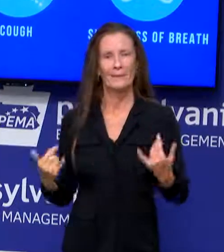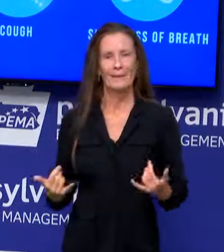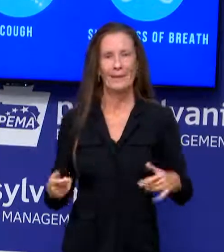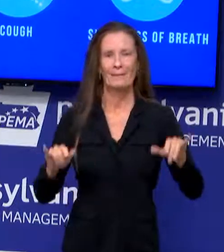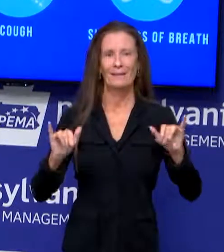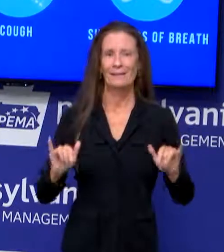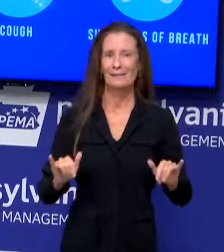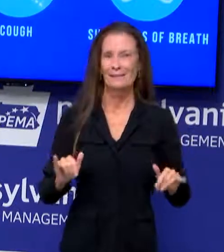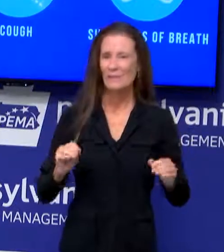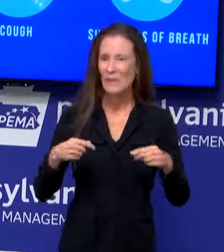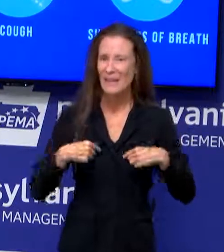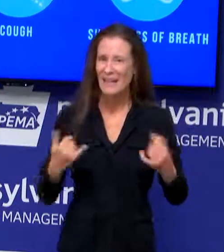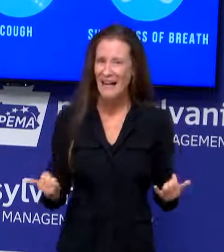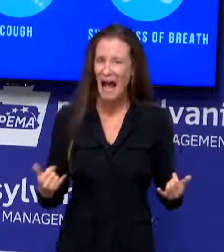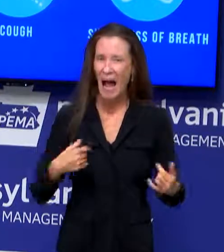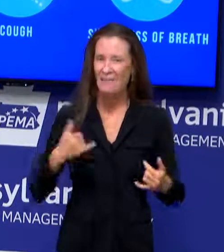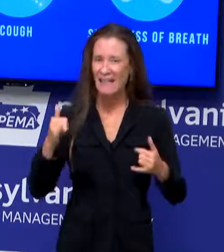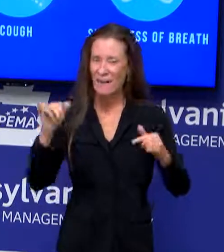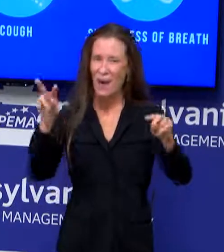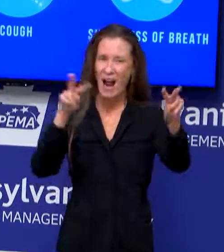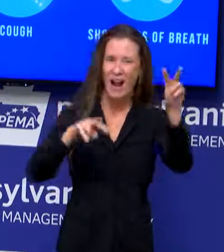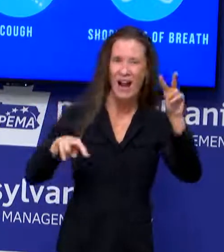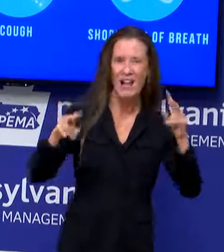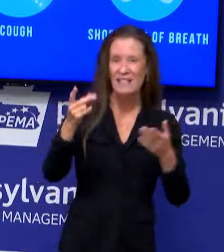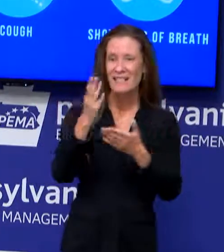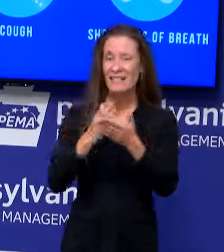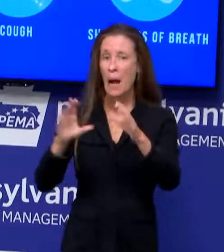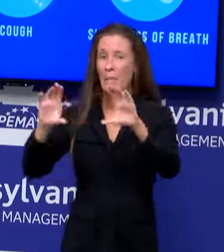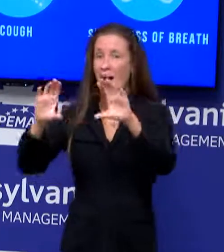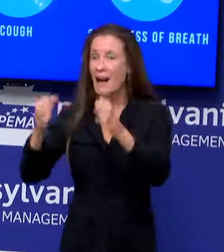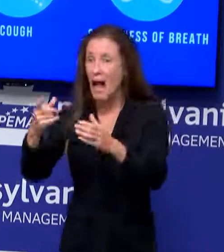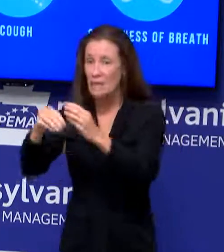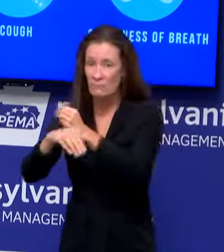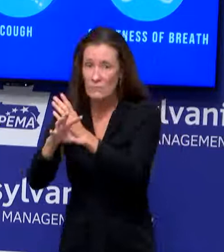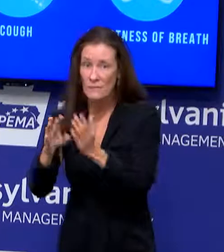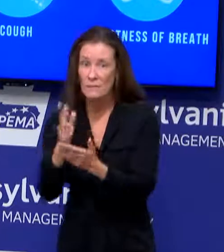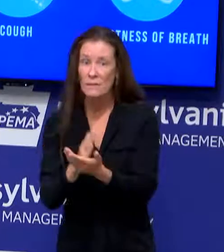blended classroom, but where some kids are back, it is critically important that they